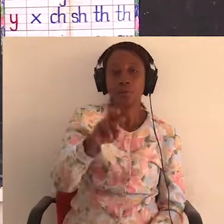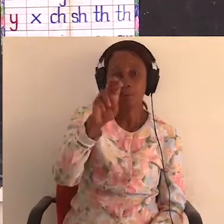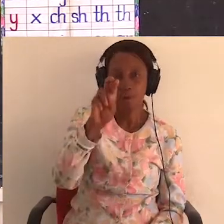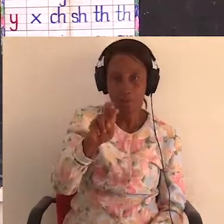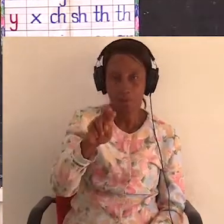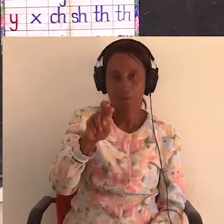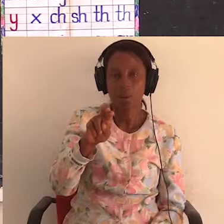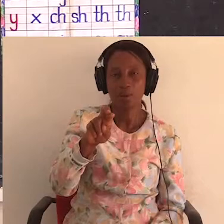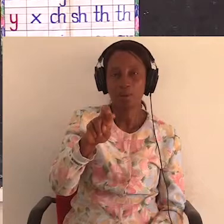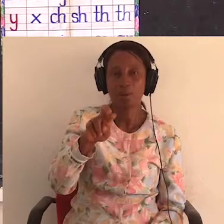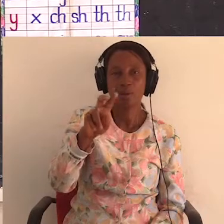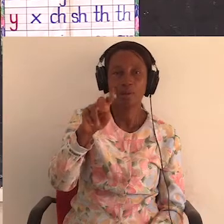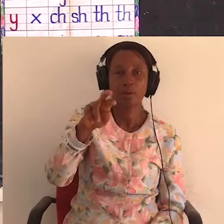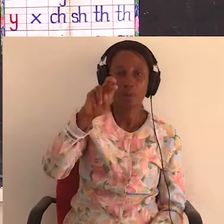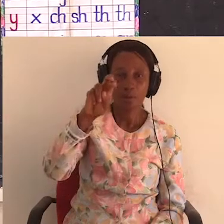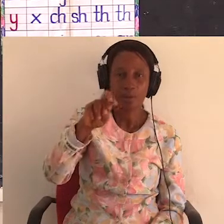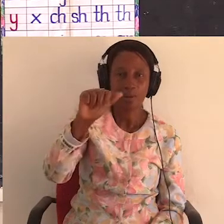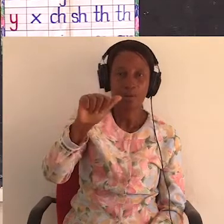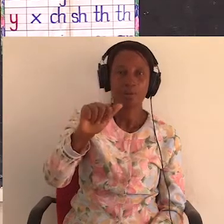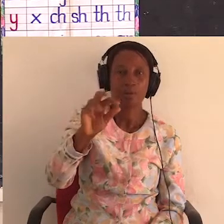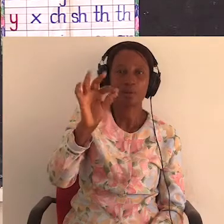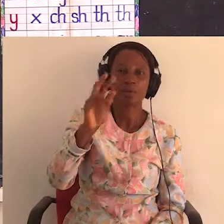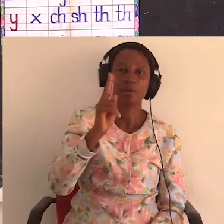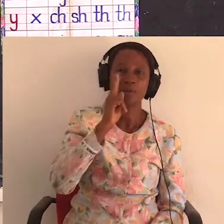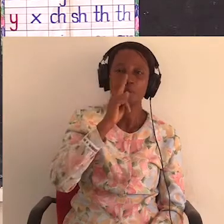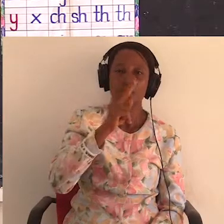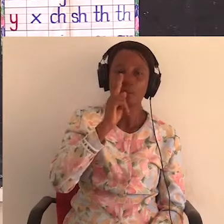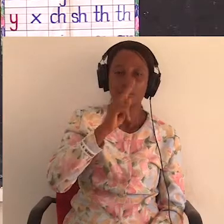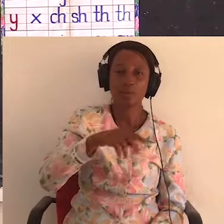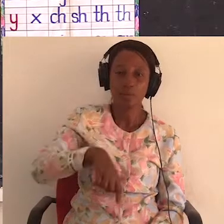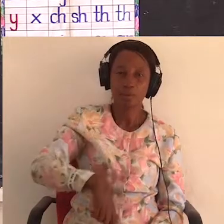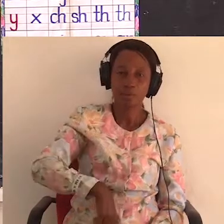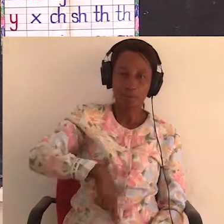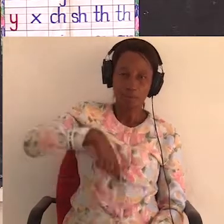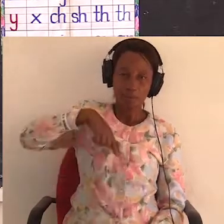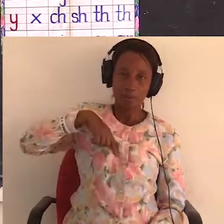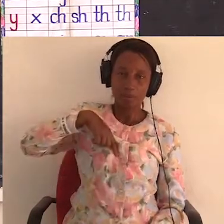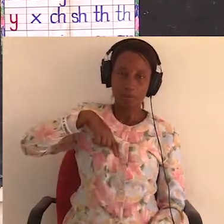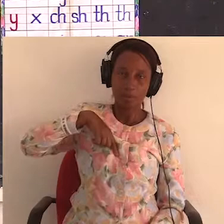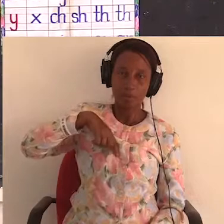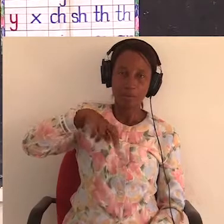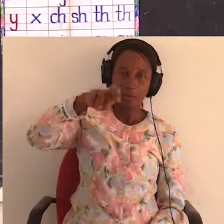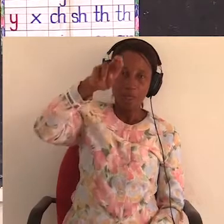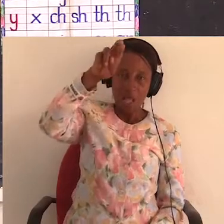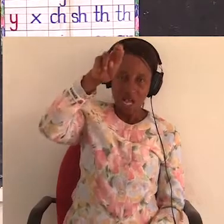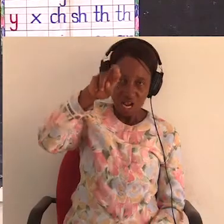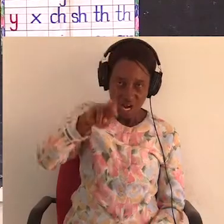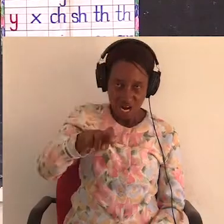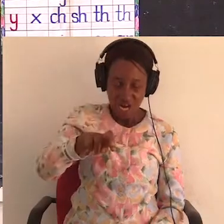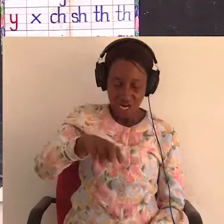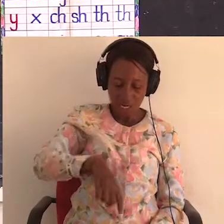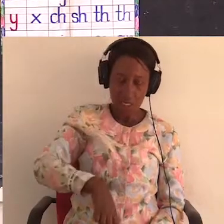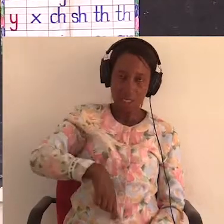R. Rat. The initial sound of the